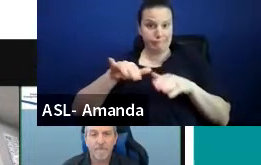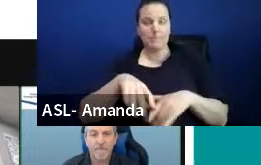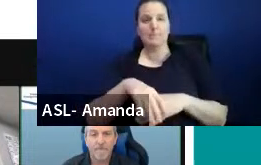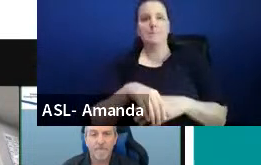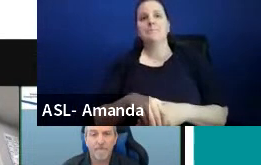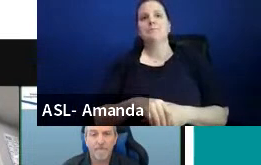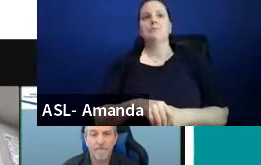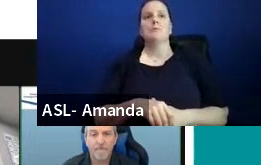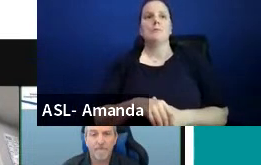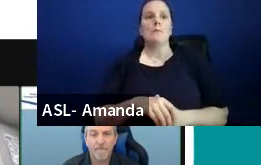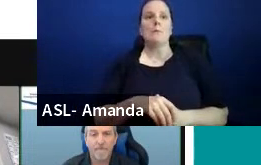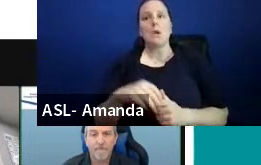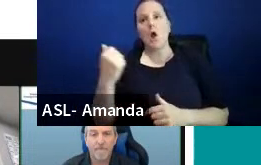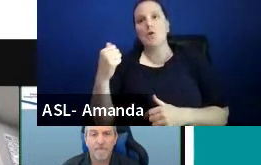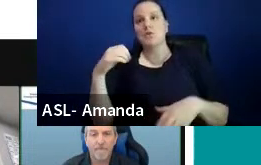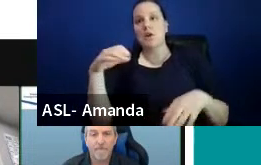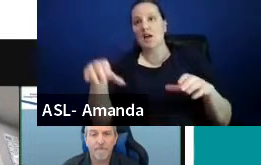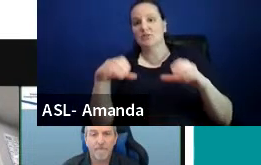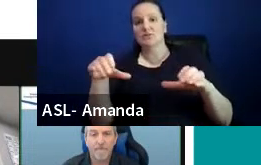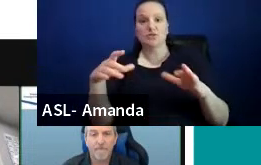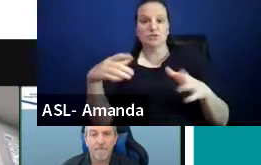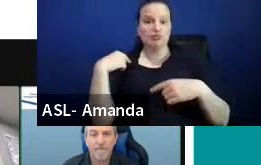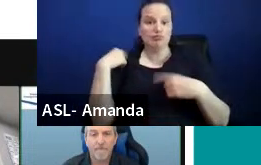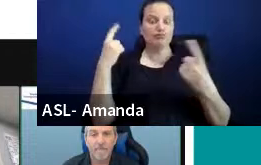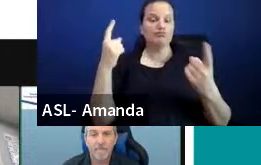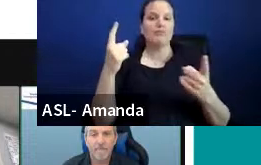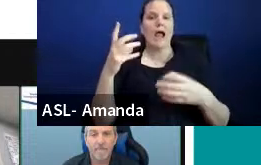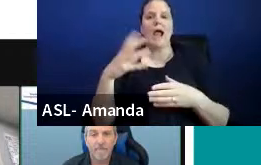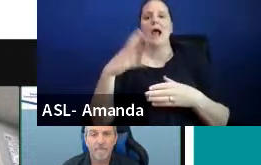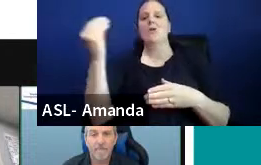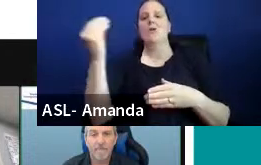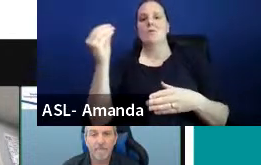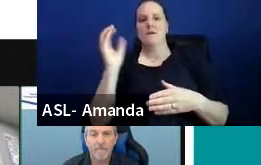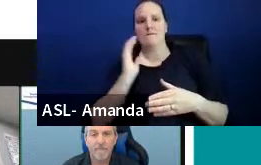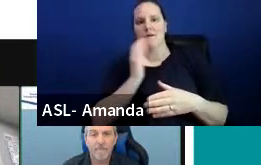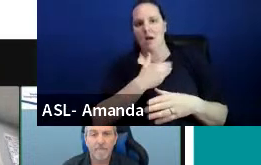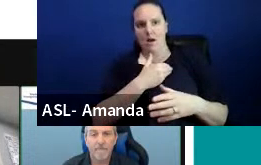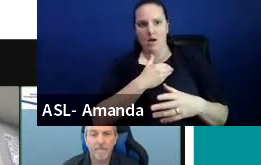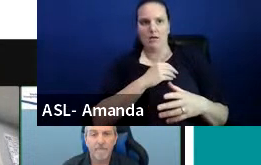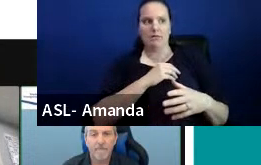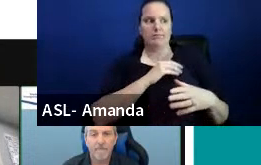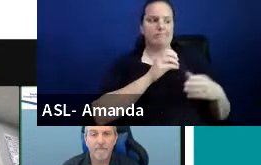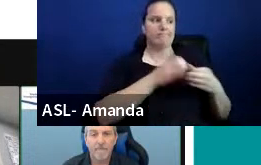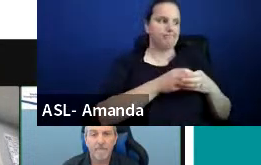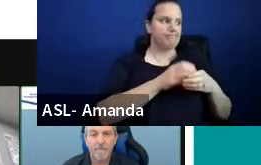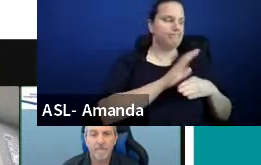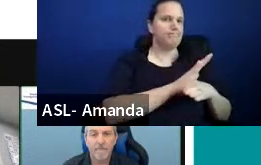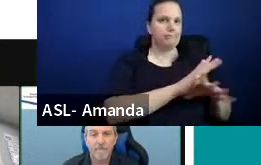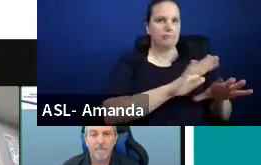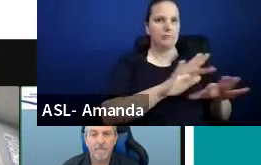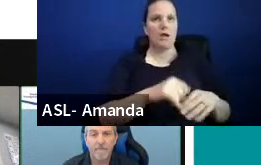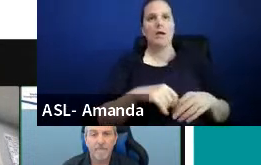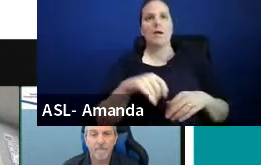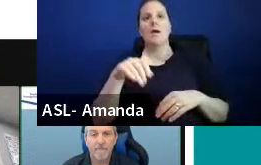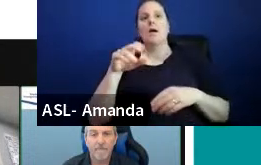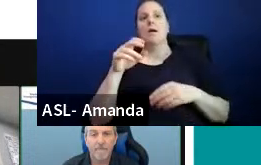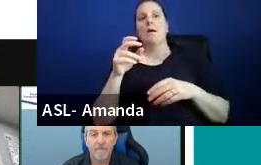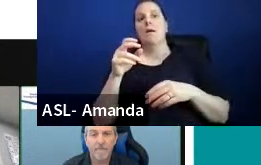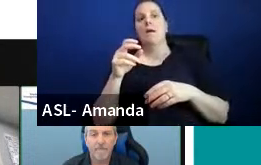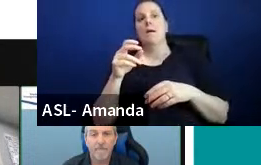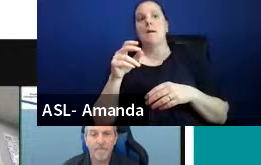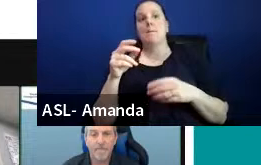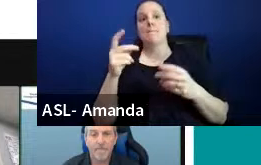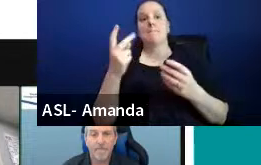but some other activities that have been going on outside of our purview. The Bi-State Tolling Subcommittee has